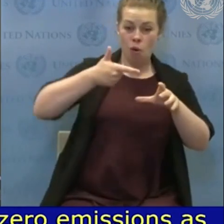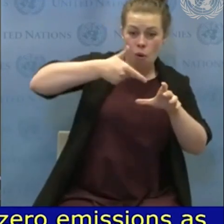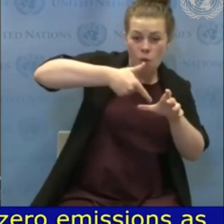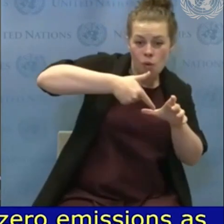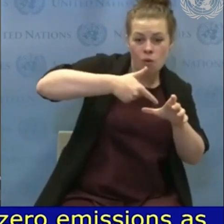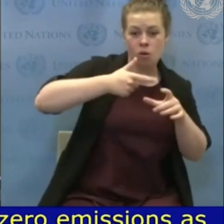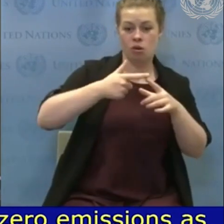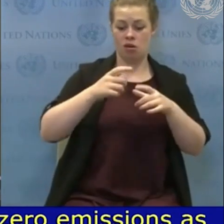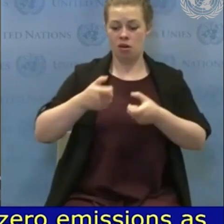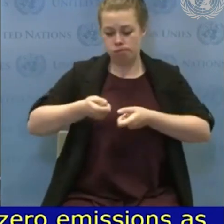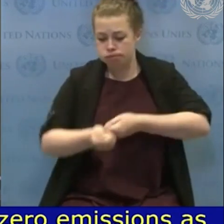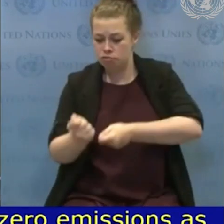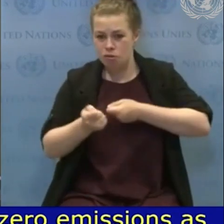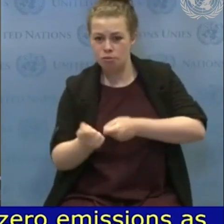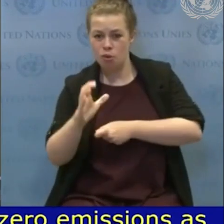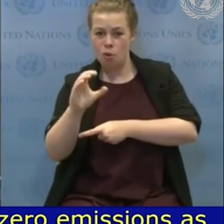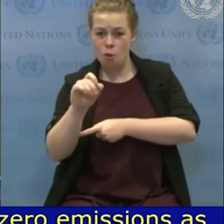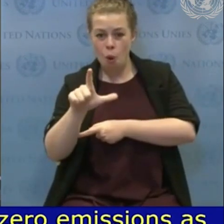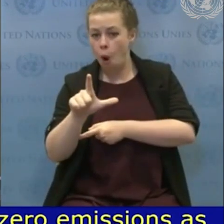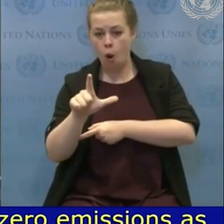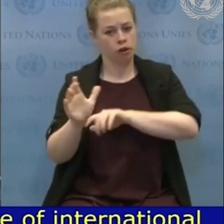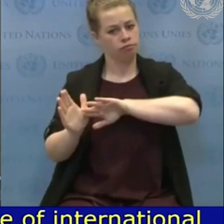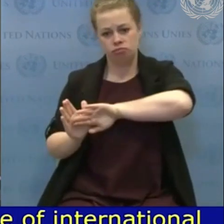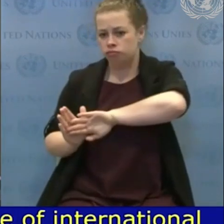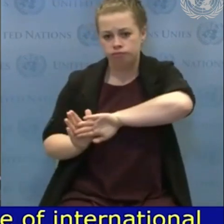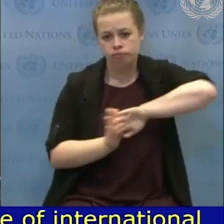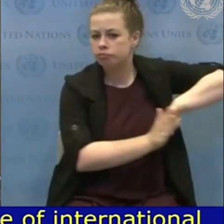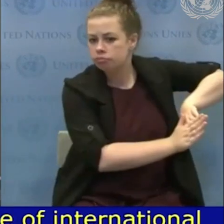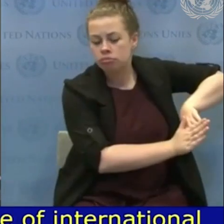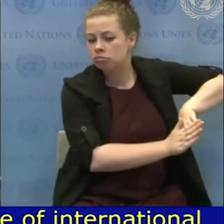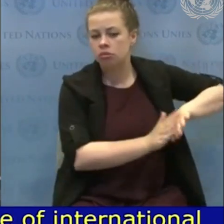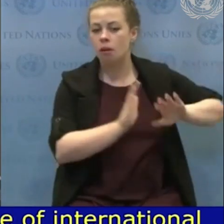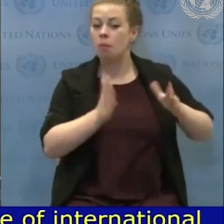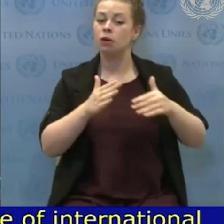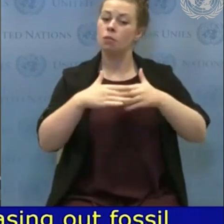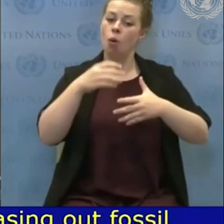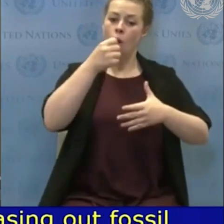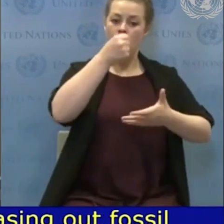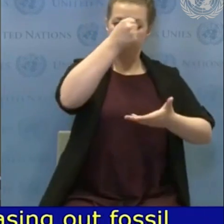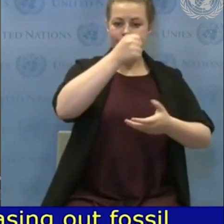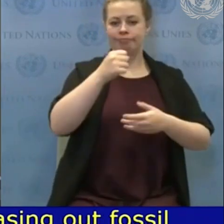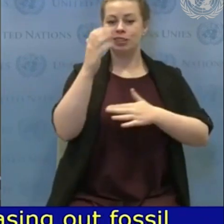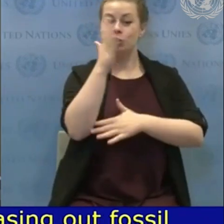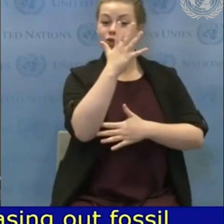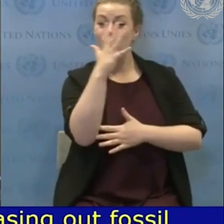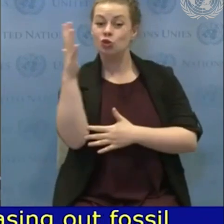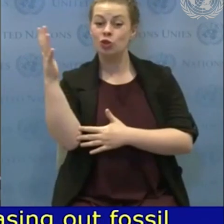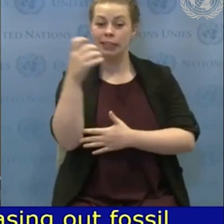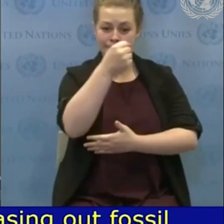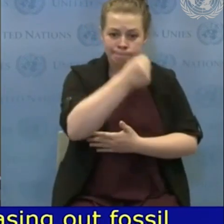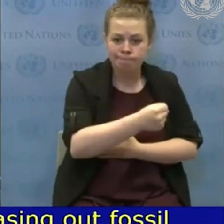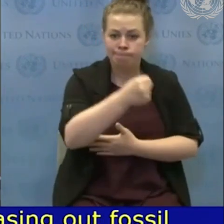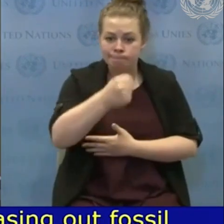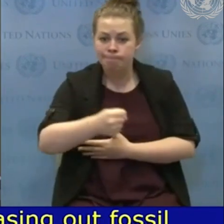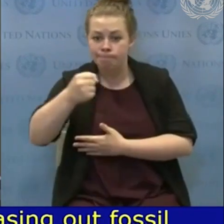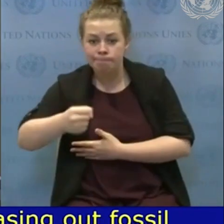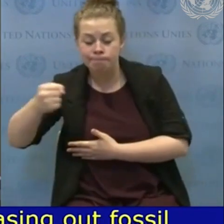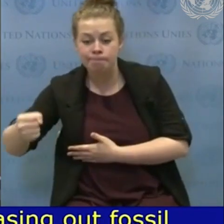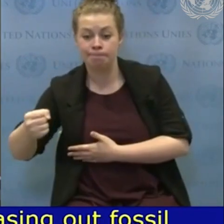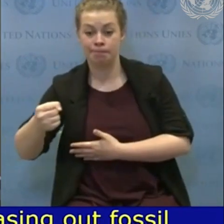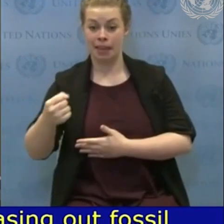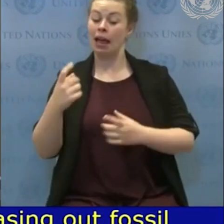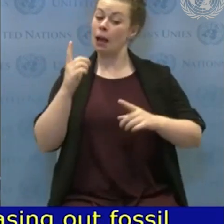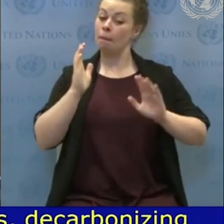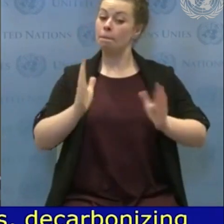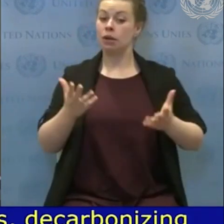moving to electrified transport quicker, planting more trees to remove carbon from the air, And finally, putting our money where our mouths